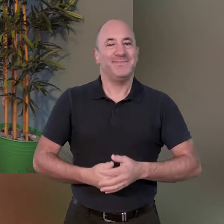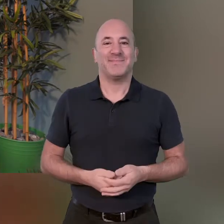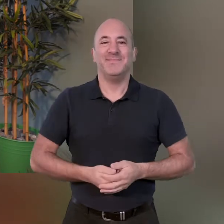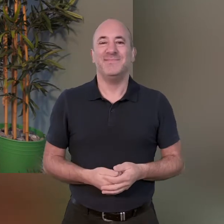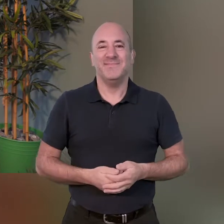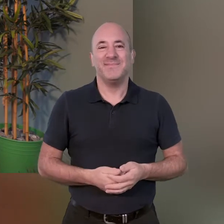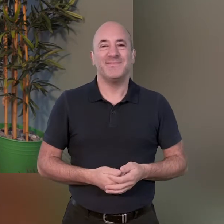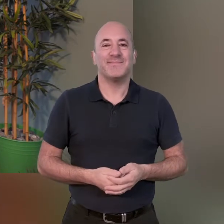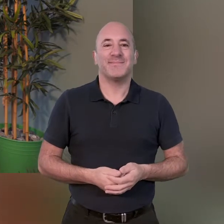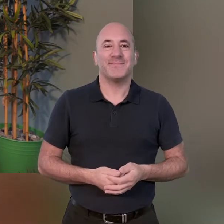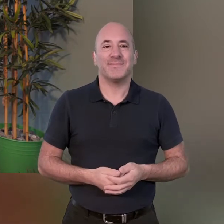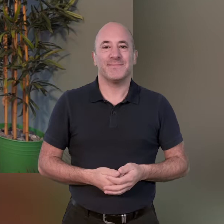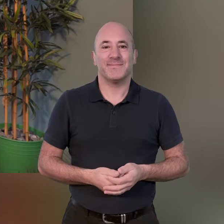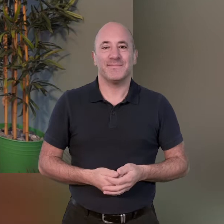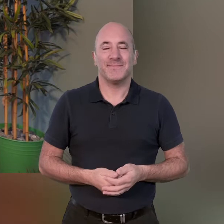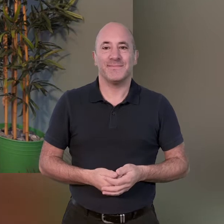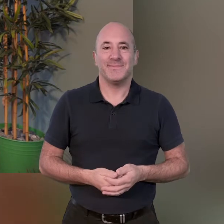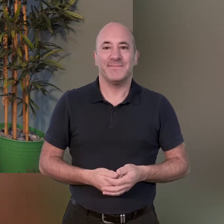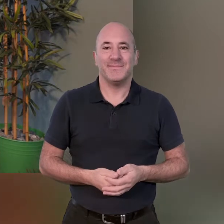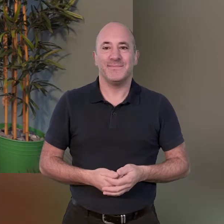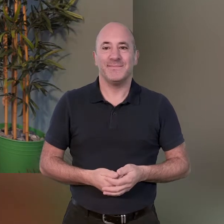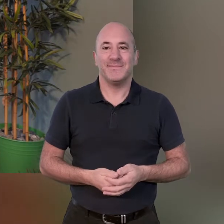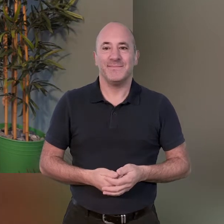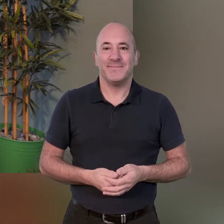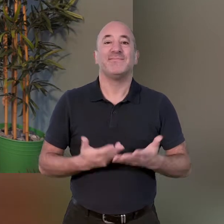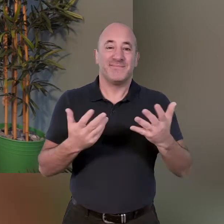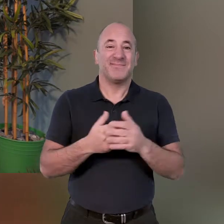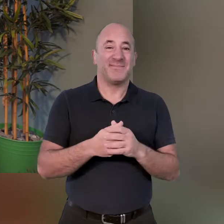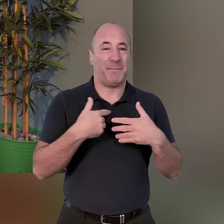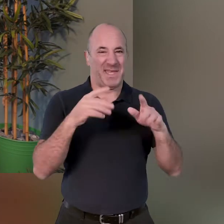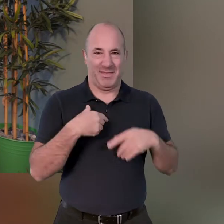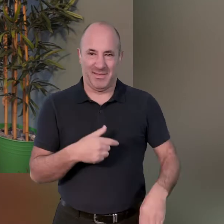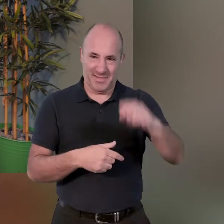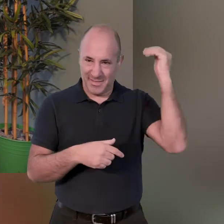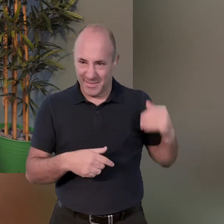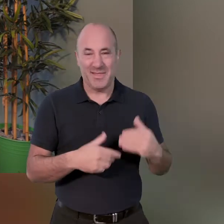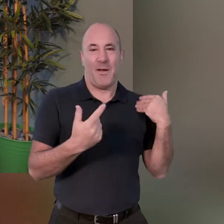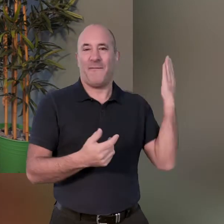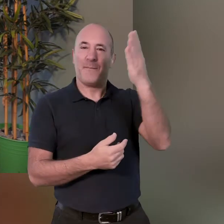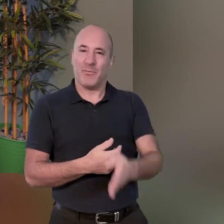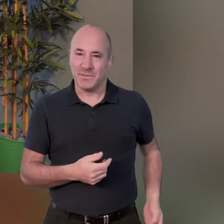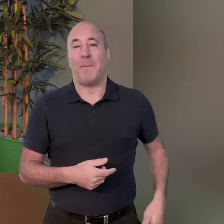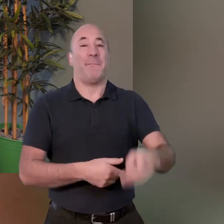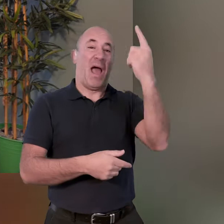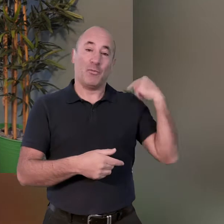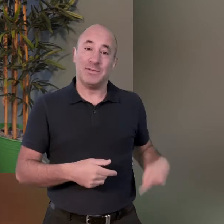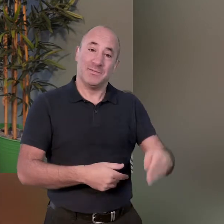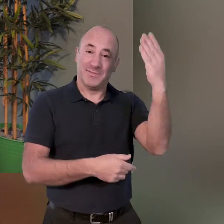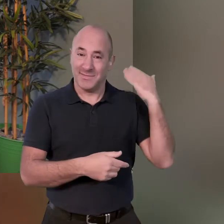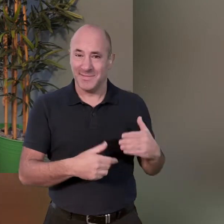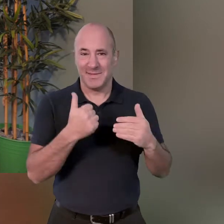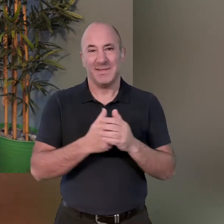preparedness within ourselves. So we're just changing direction, as I said, and going backwards here. Same sort of